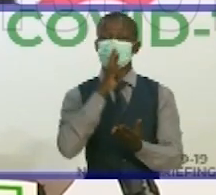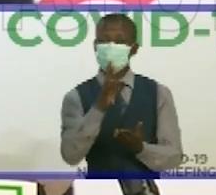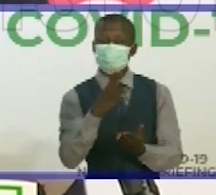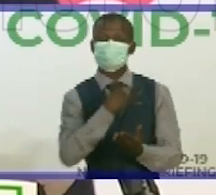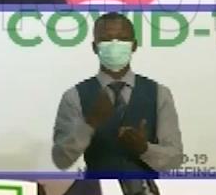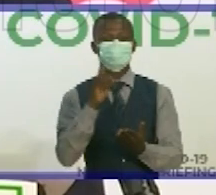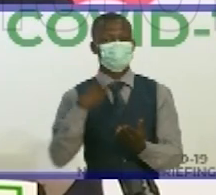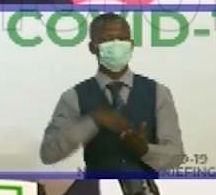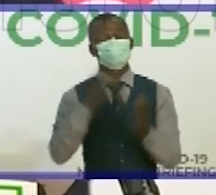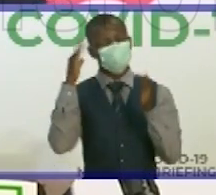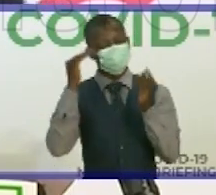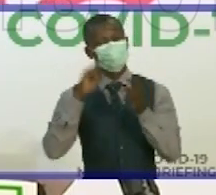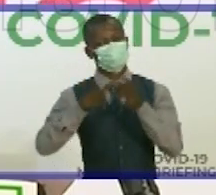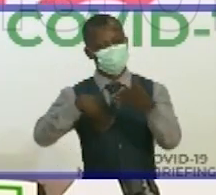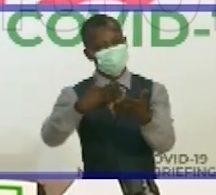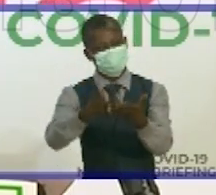to.